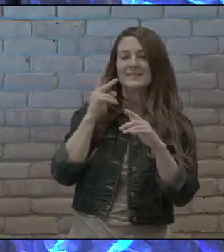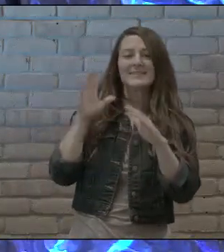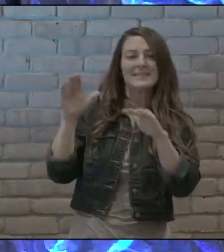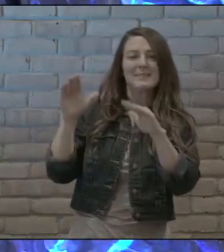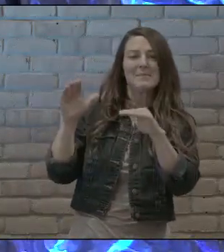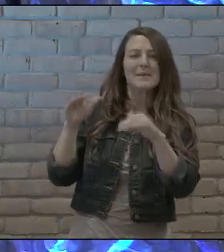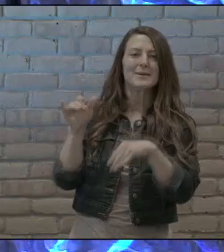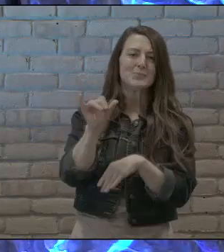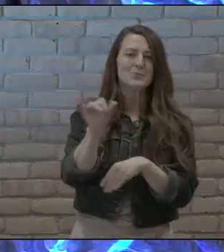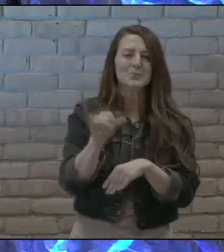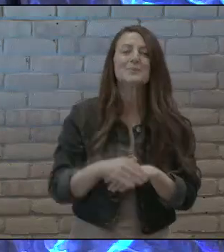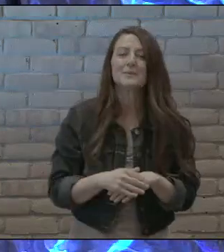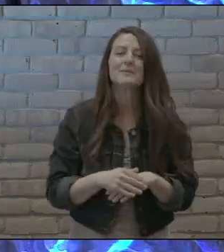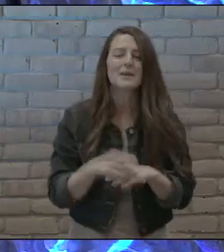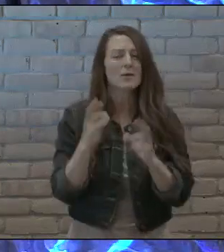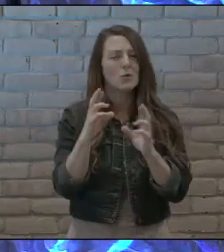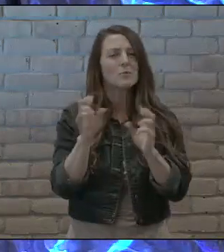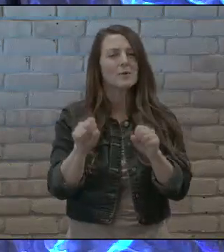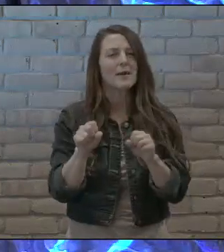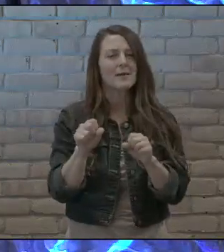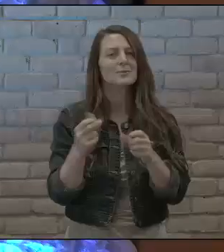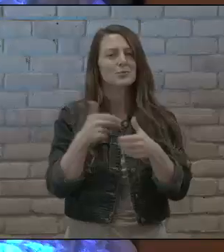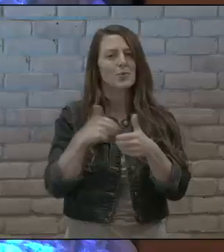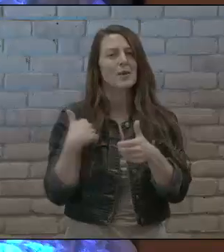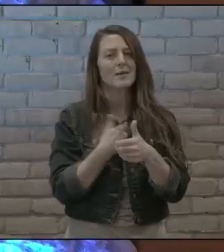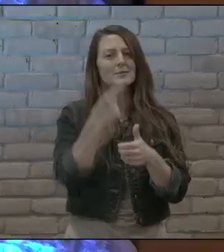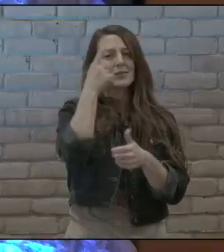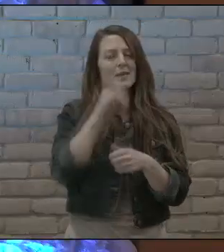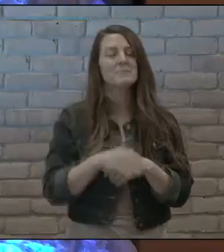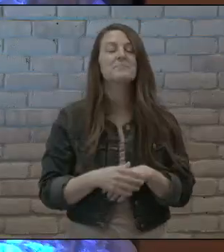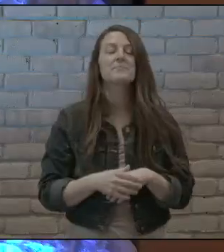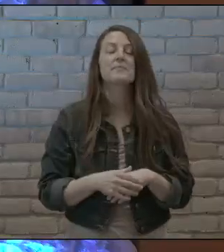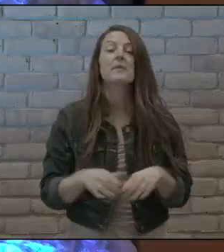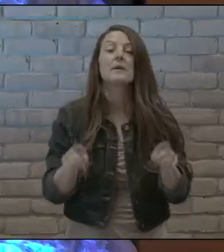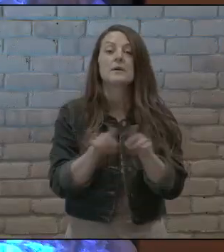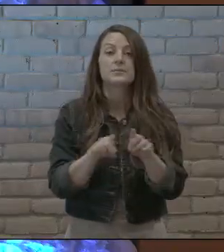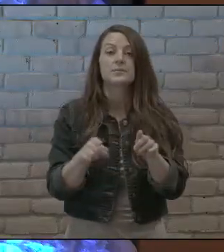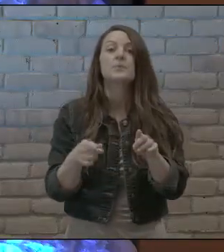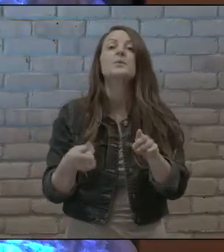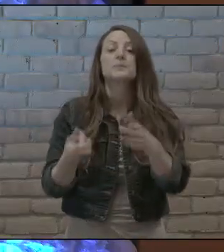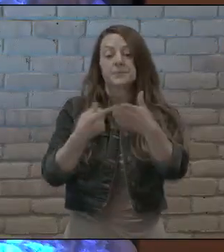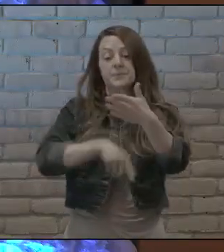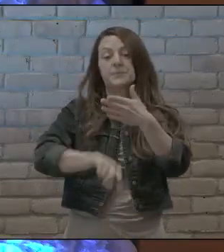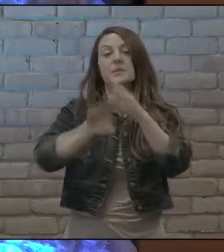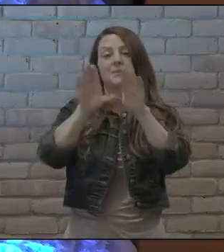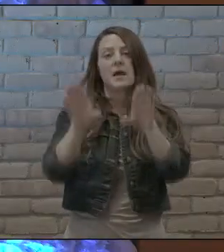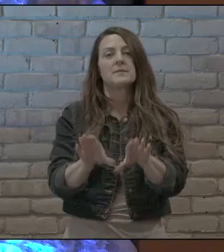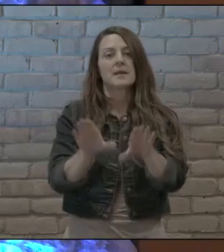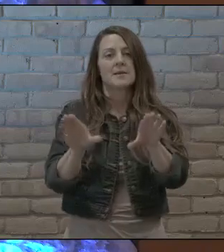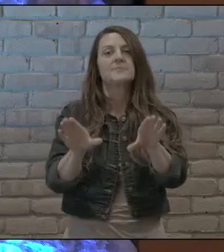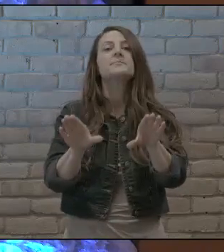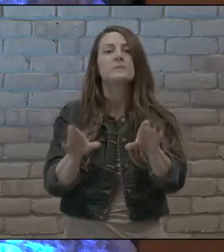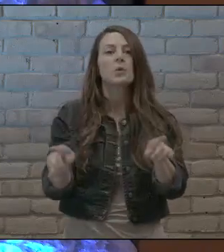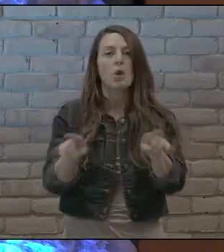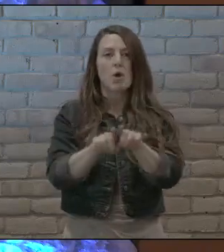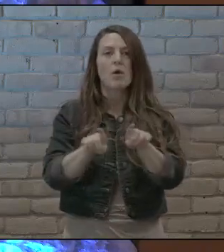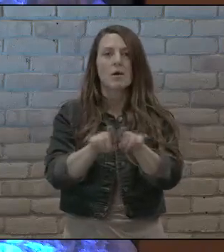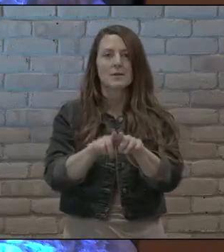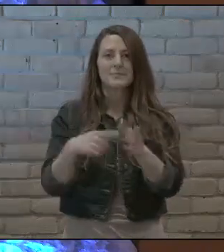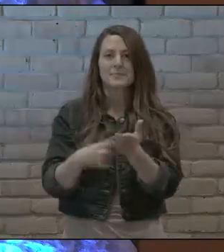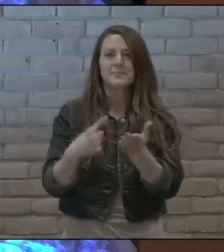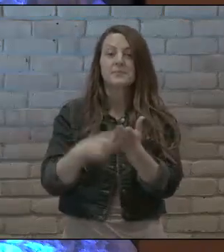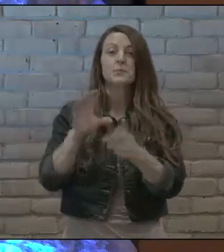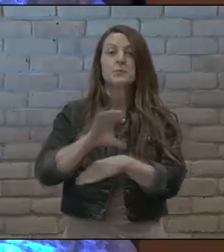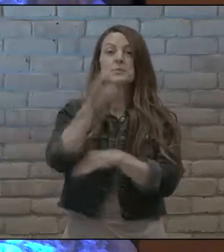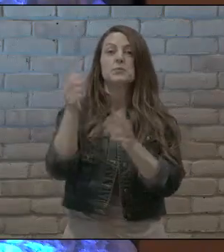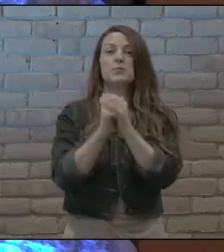well. I hope that you will be able to join us for that. Also, next Sunday, we already talked about Christmas worship. Don't